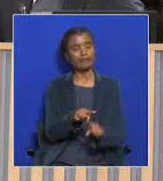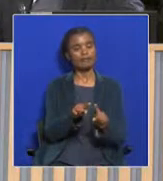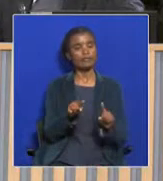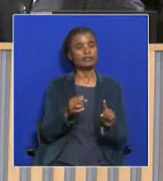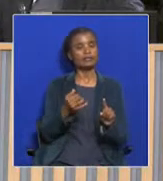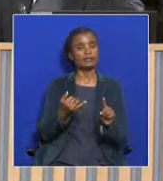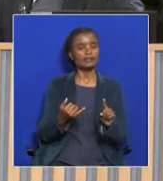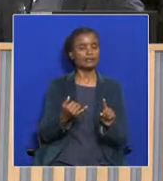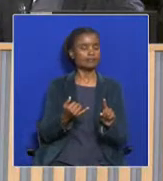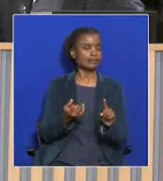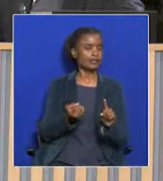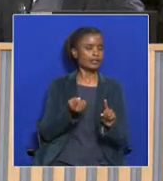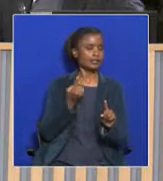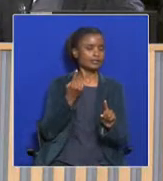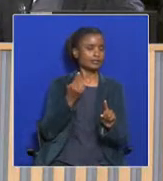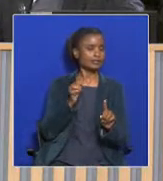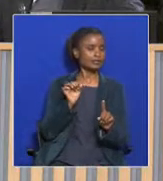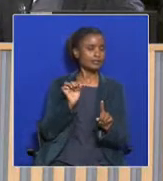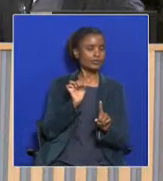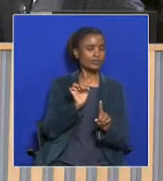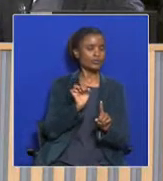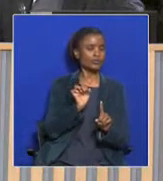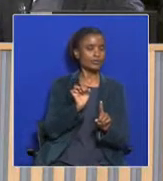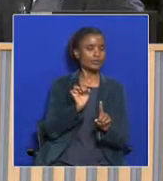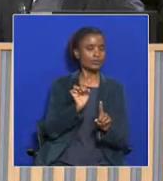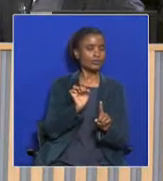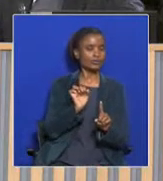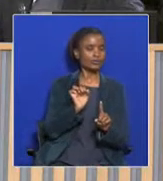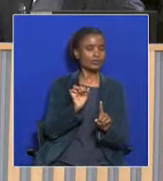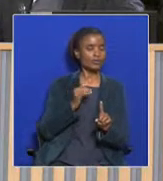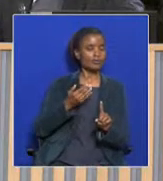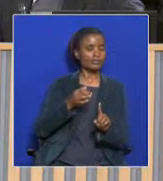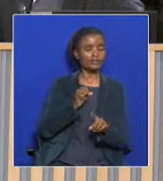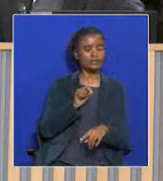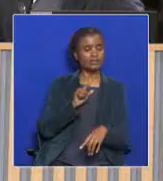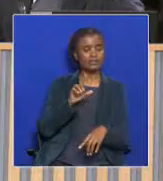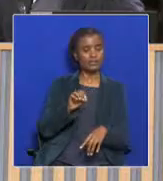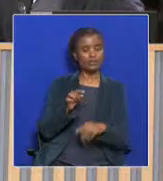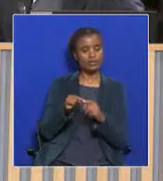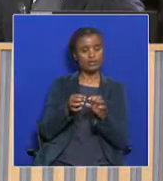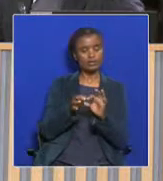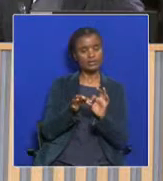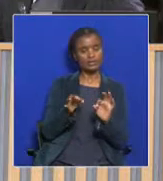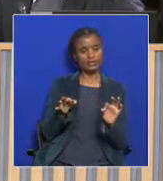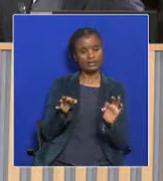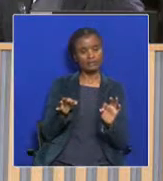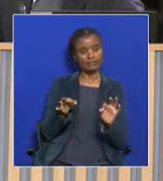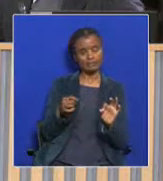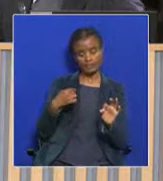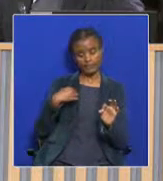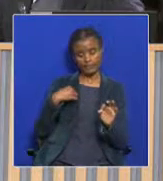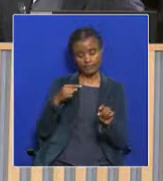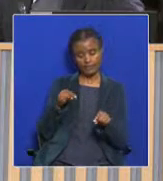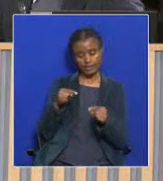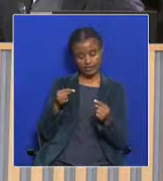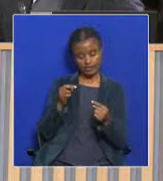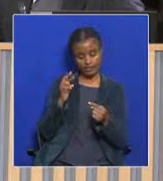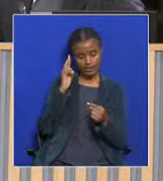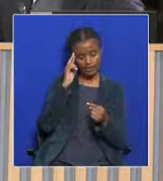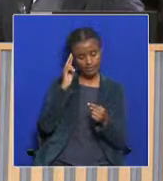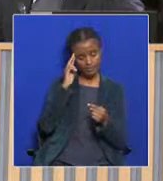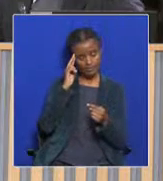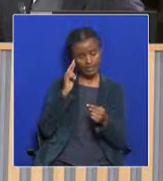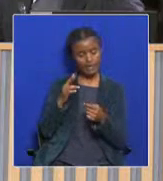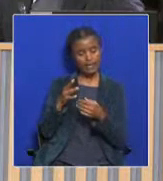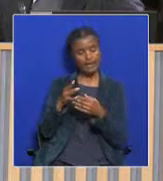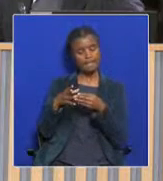understanding, Ms. Sillo, of the sentence, I really cannot remember the Hawks members' names